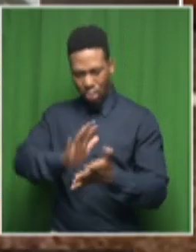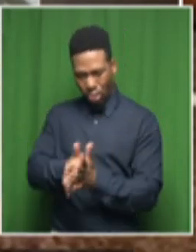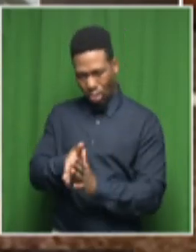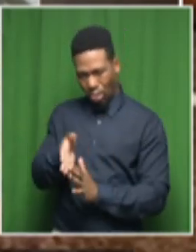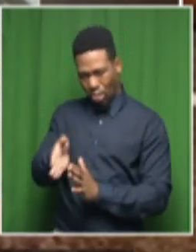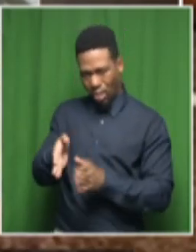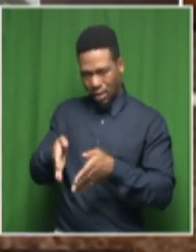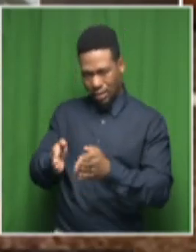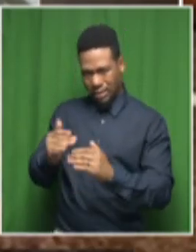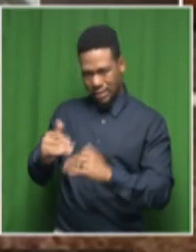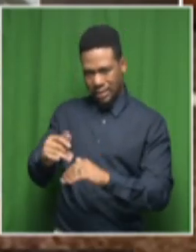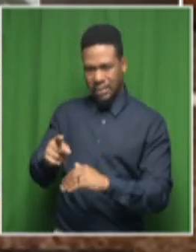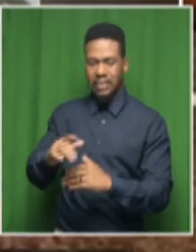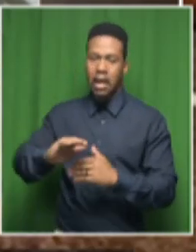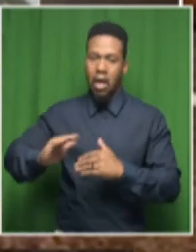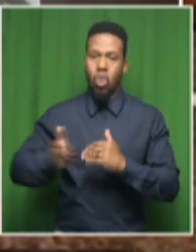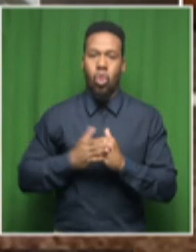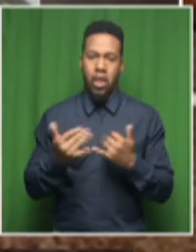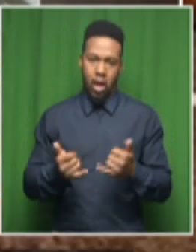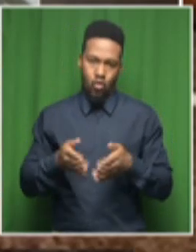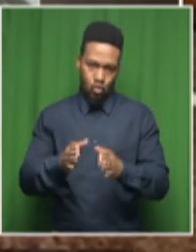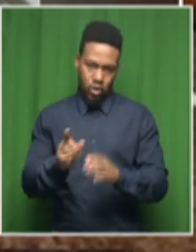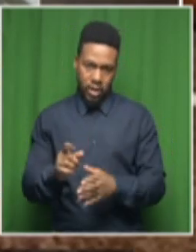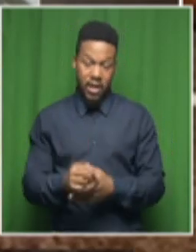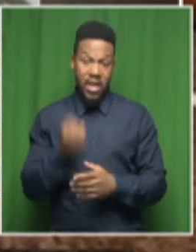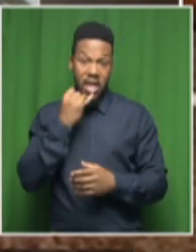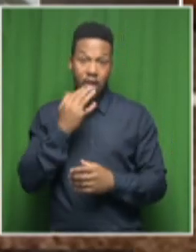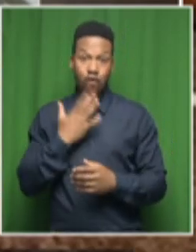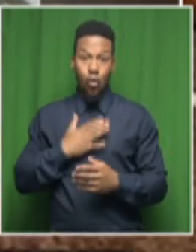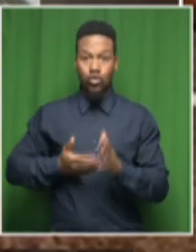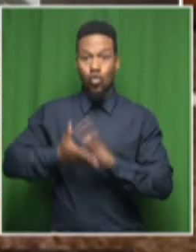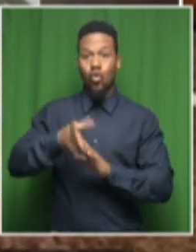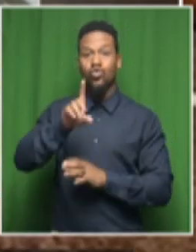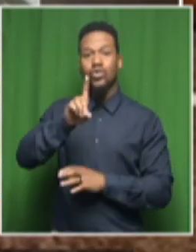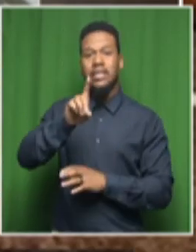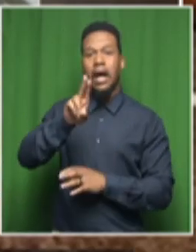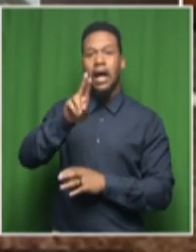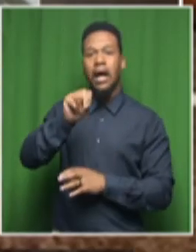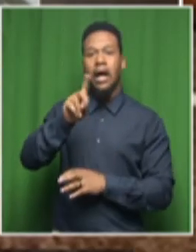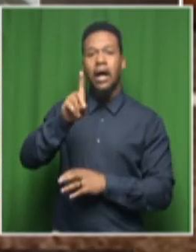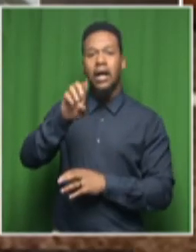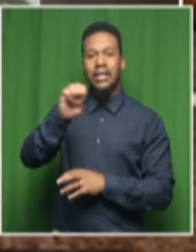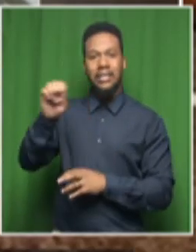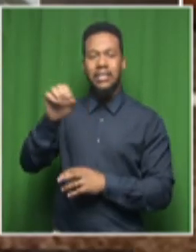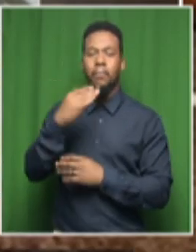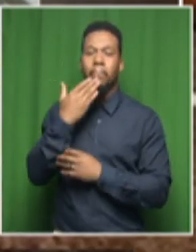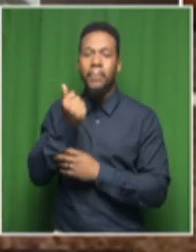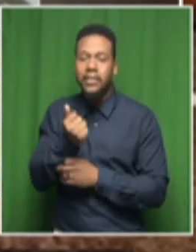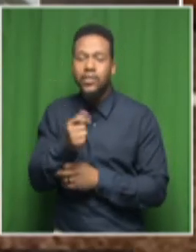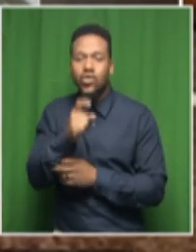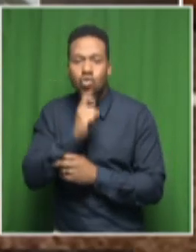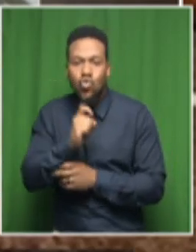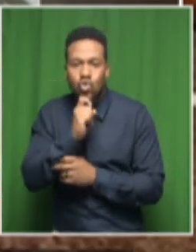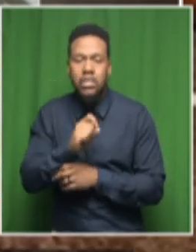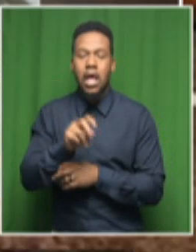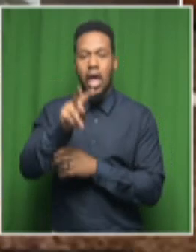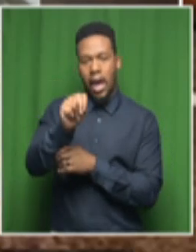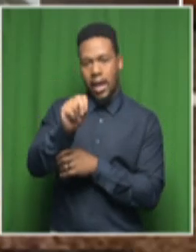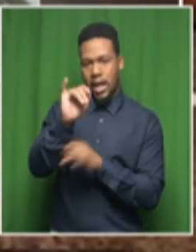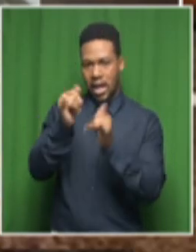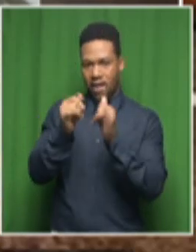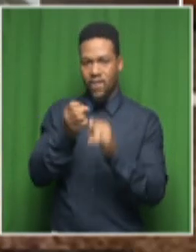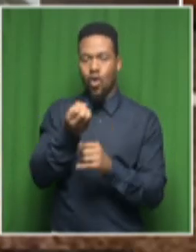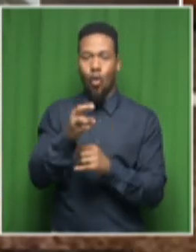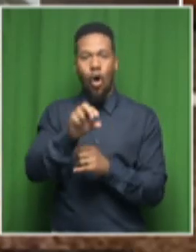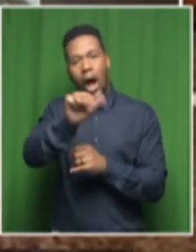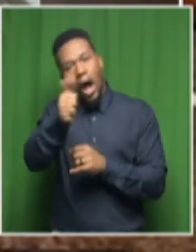sections, and that route is closed. So if you want to get from Ladysmith to Dundee, you're going to have to use the N11 and reroute up through some alternative routes.